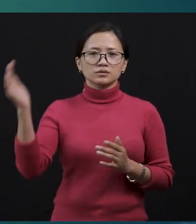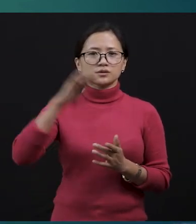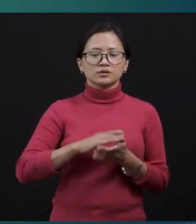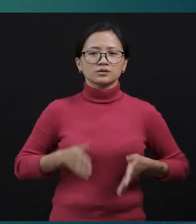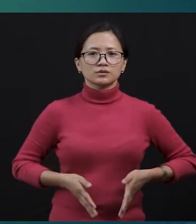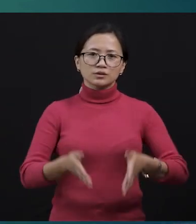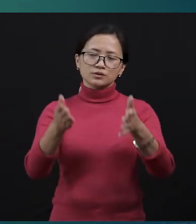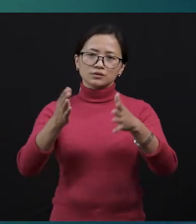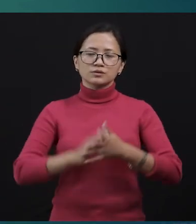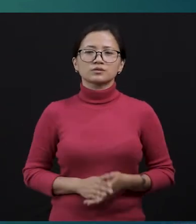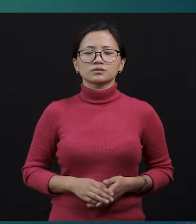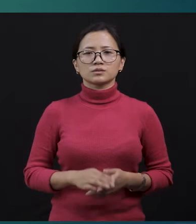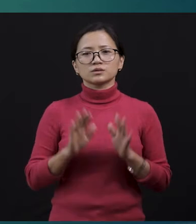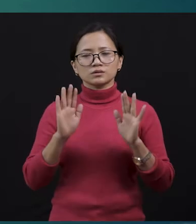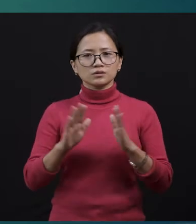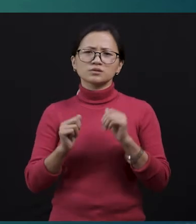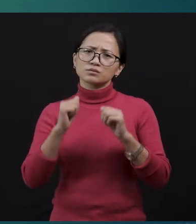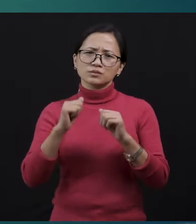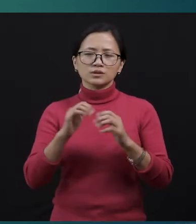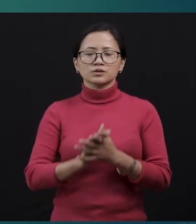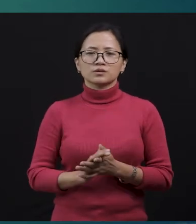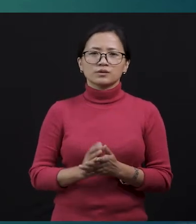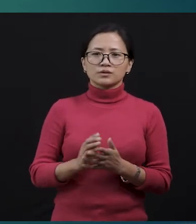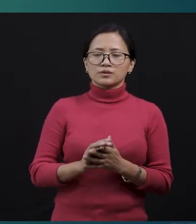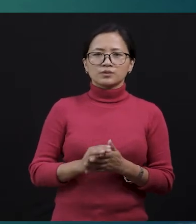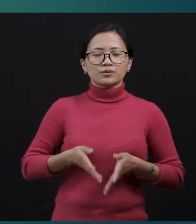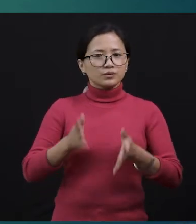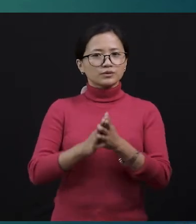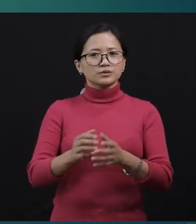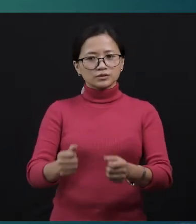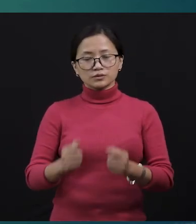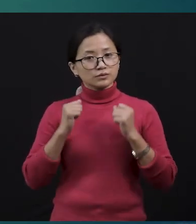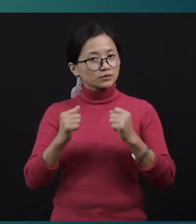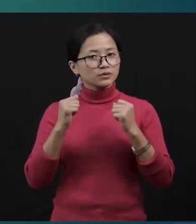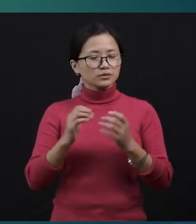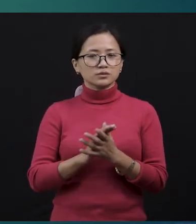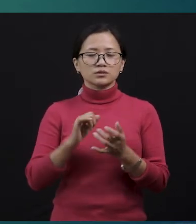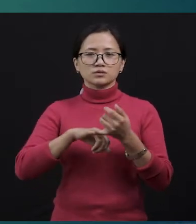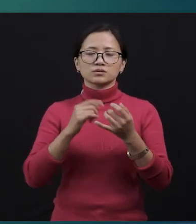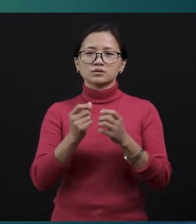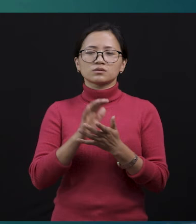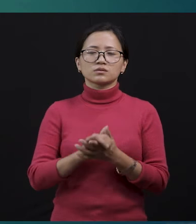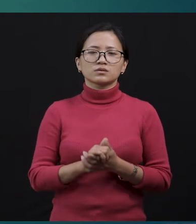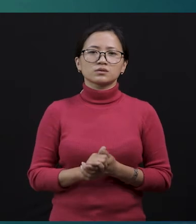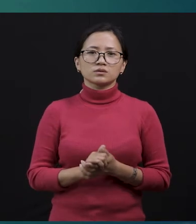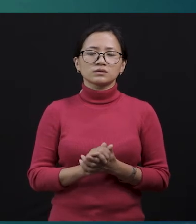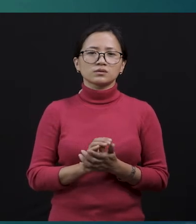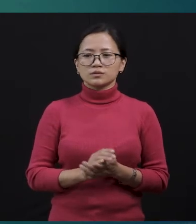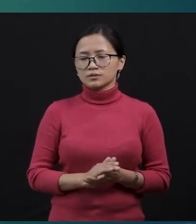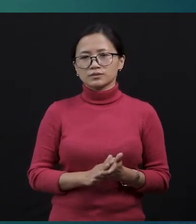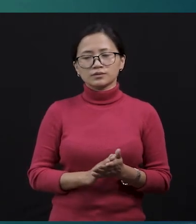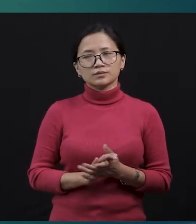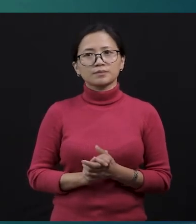in her way, but she still managed to go through all these odds and the struggles. And then her story has become